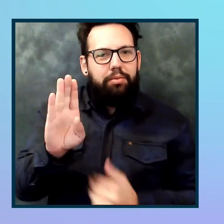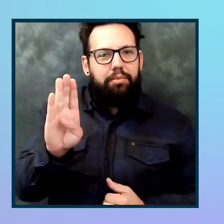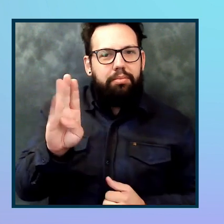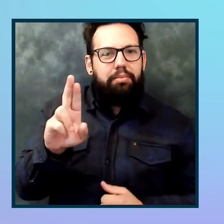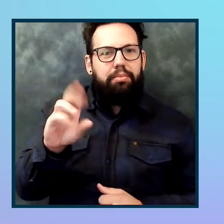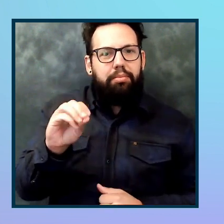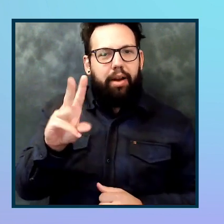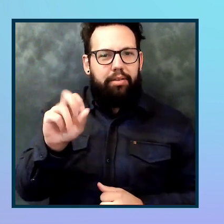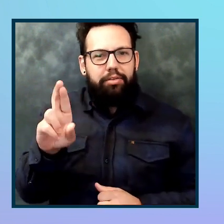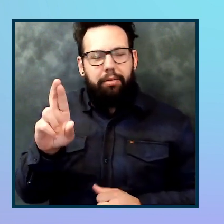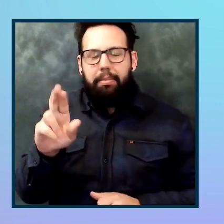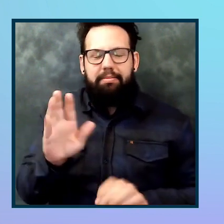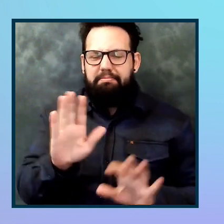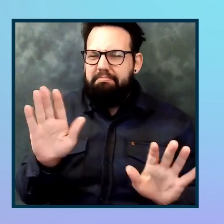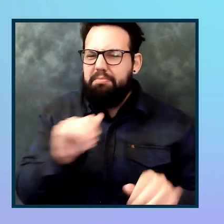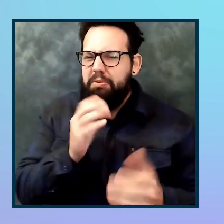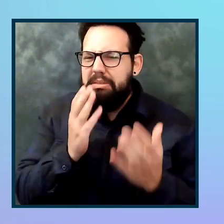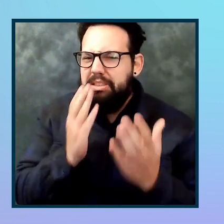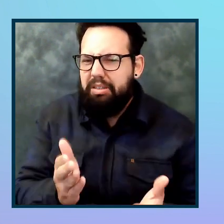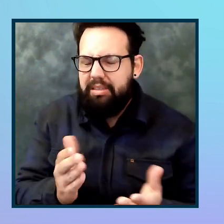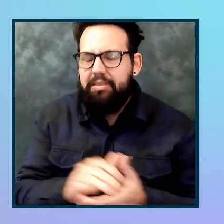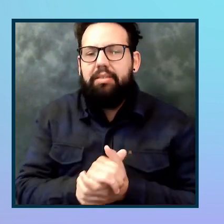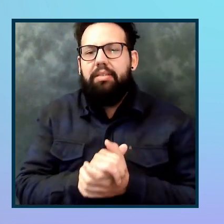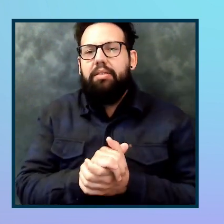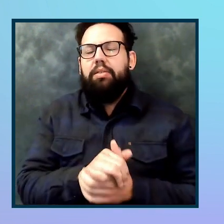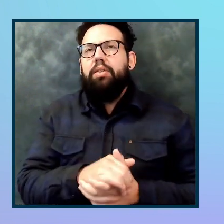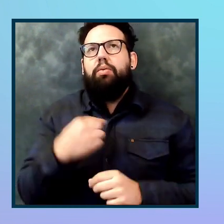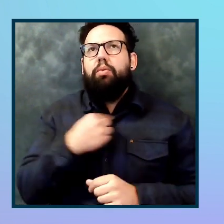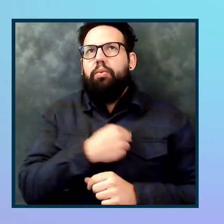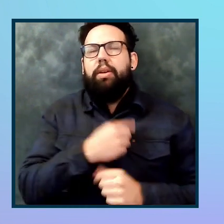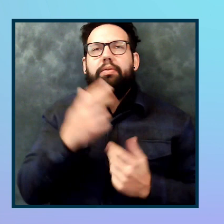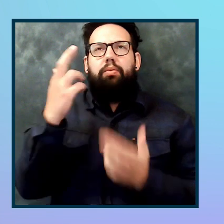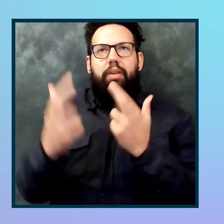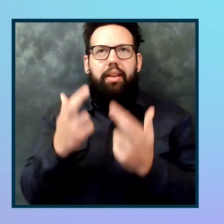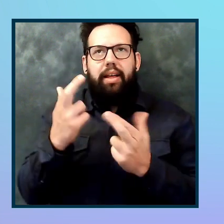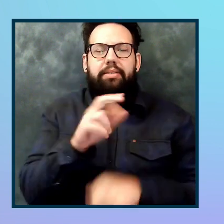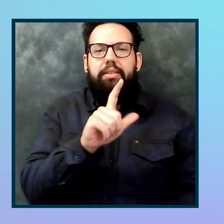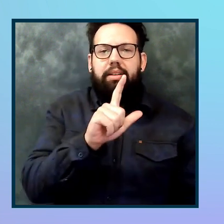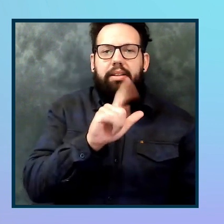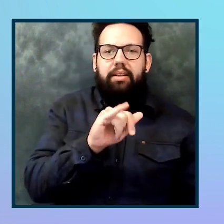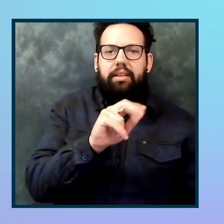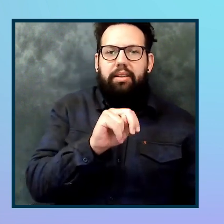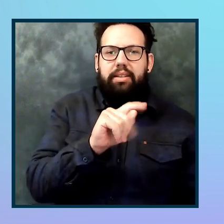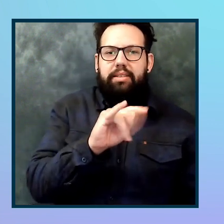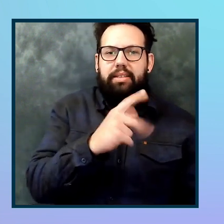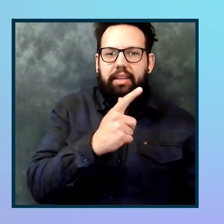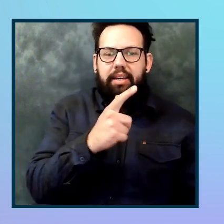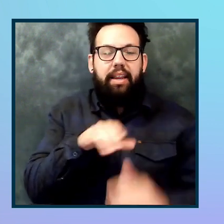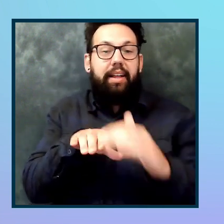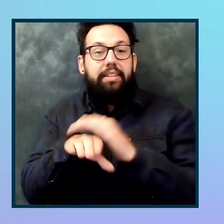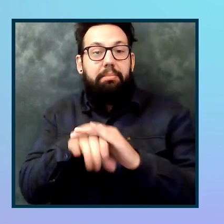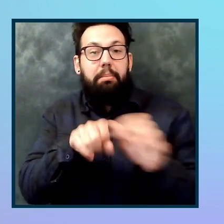think for us, we found the balance between linting and accessibility testing to lean far more towards the